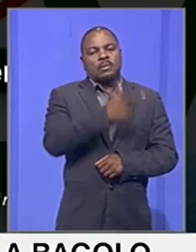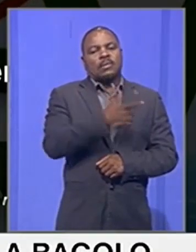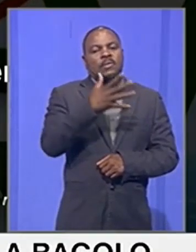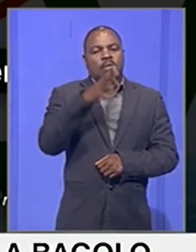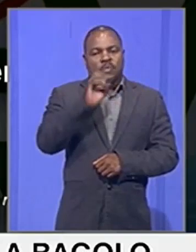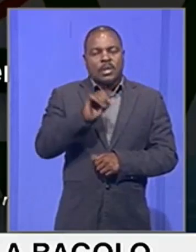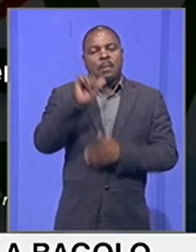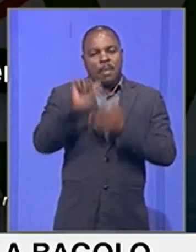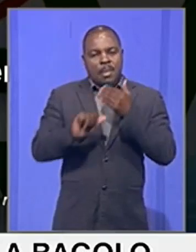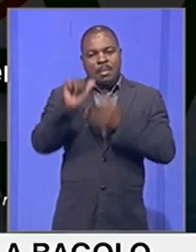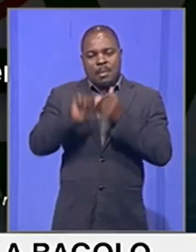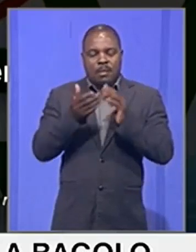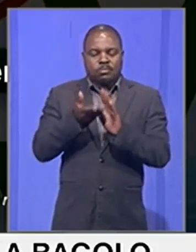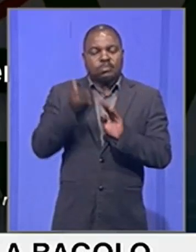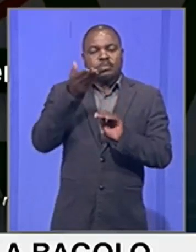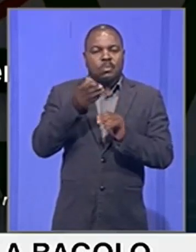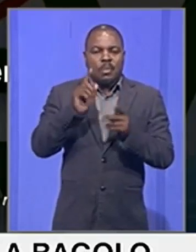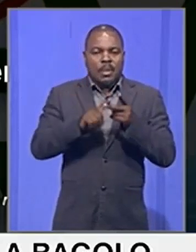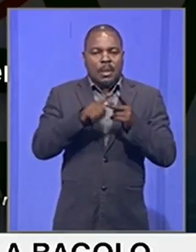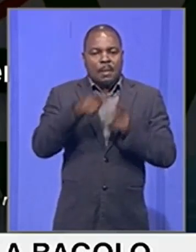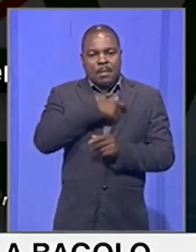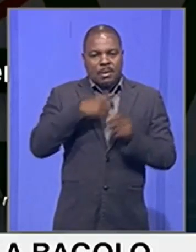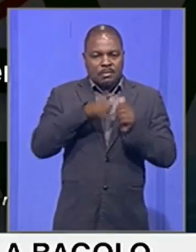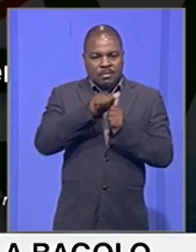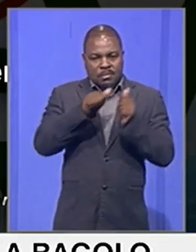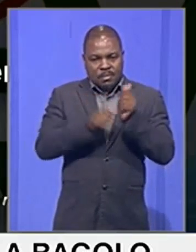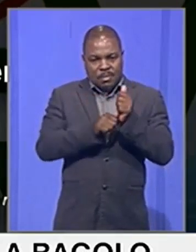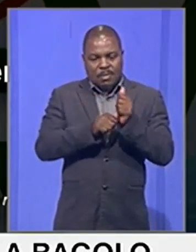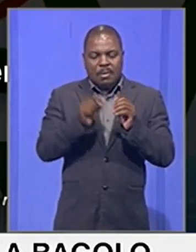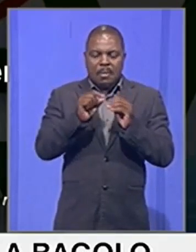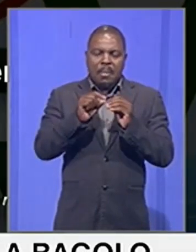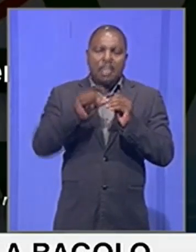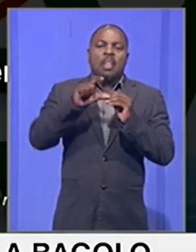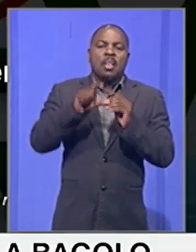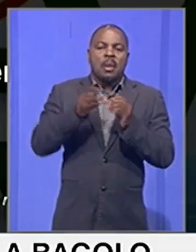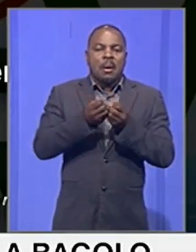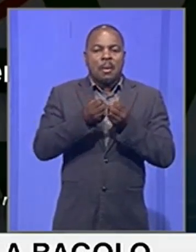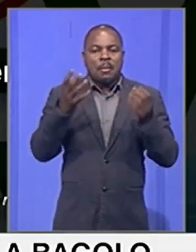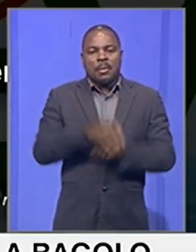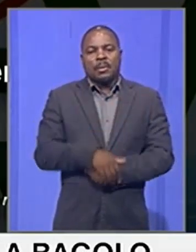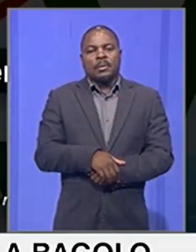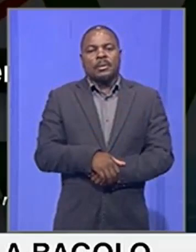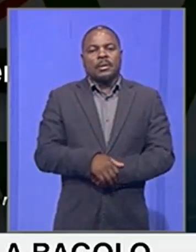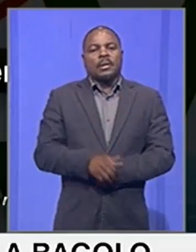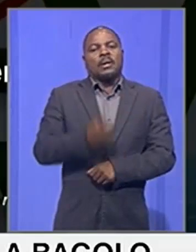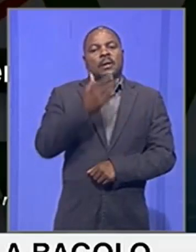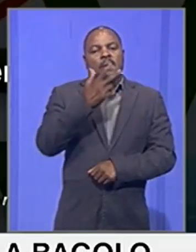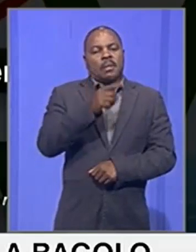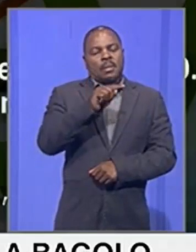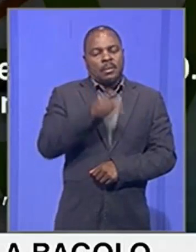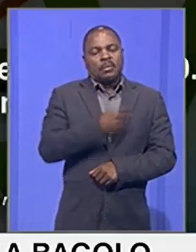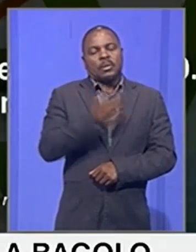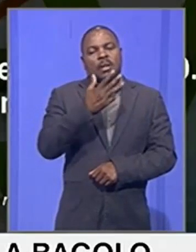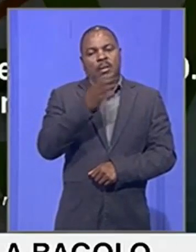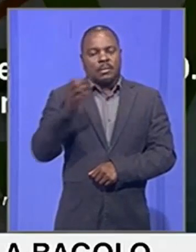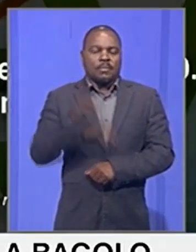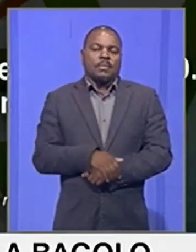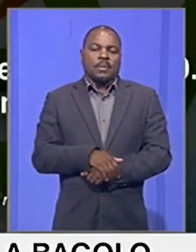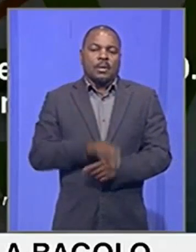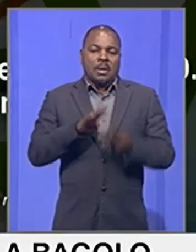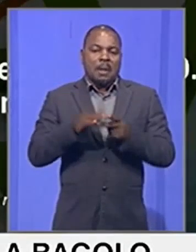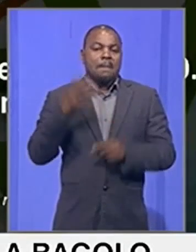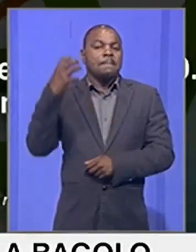tsa inflation ya ngwaga ono le gore e tla oketsa dituelo tsa badiredi bagolo le badiredi ba puso. Fa ditshitshinyo tseno di ka